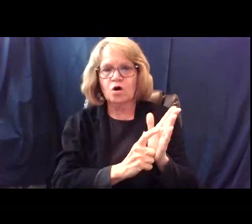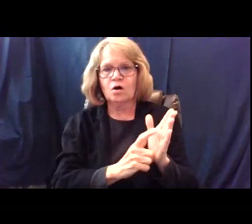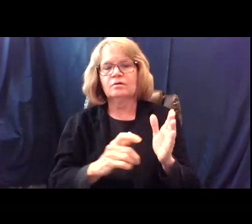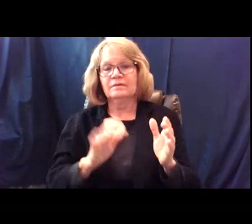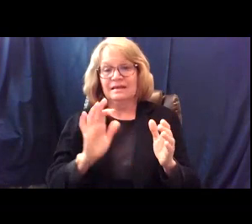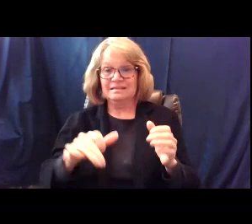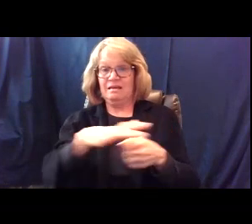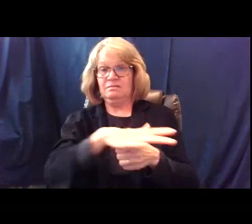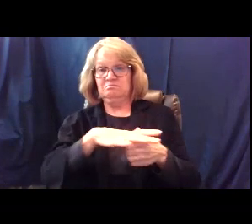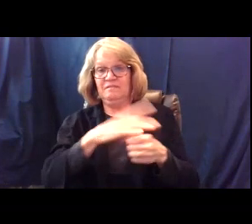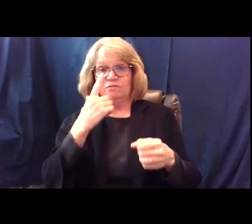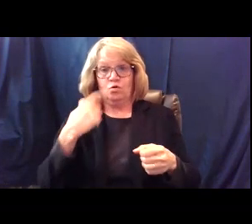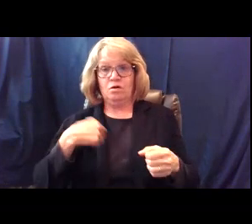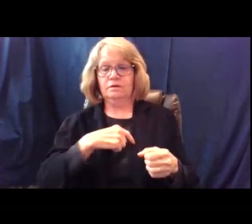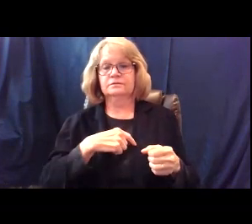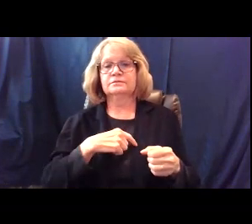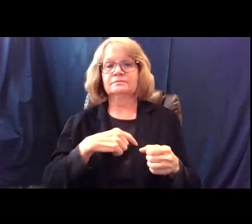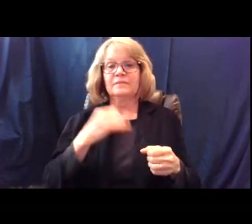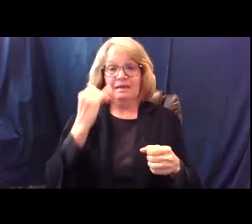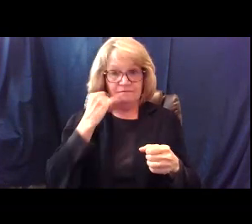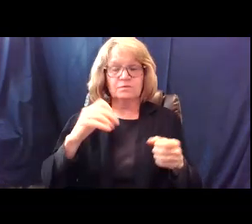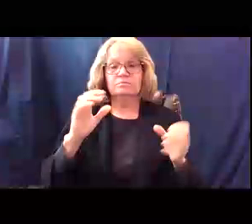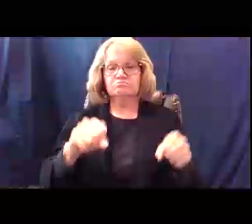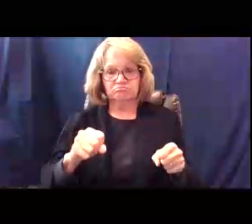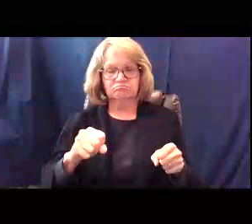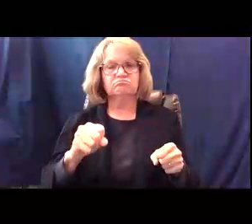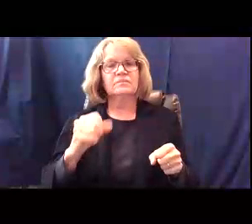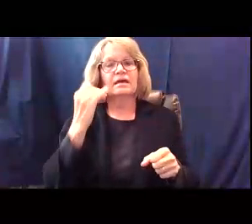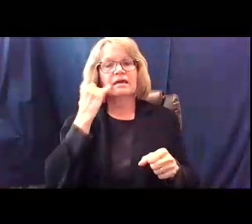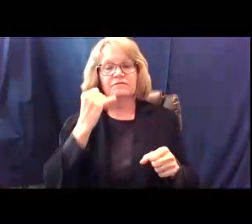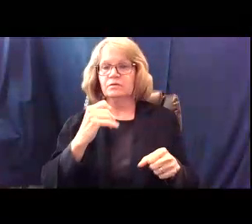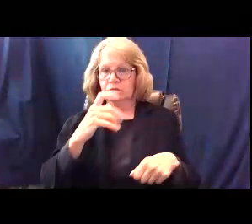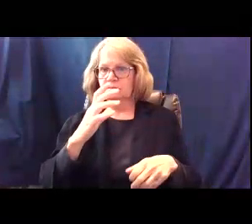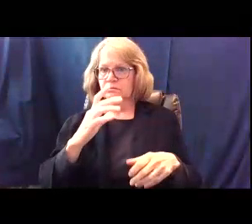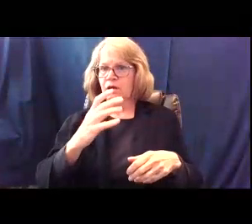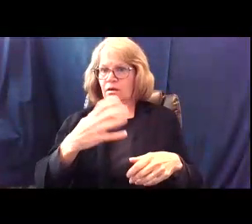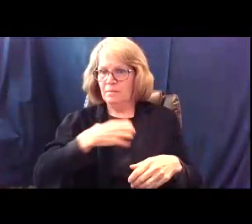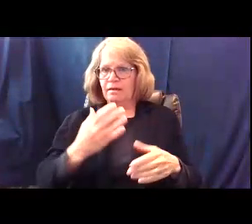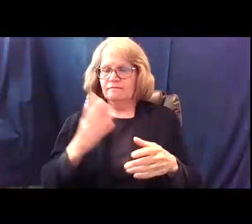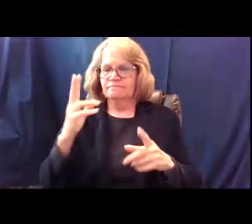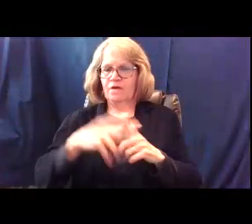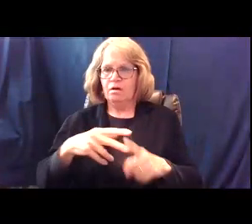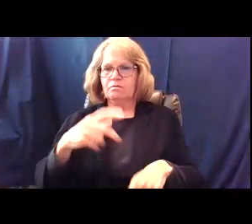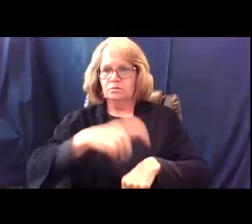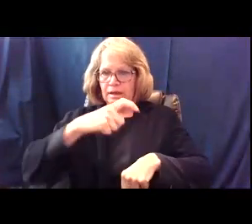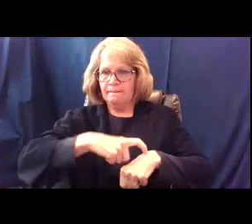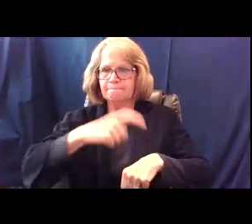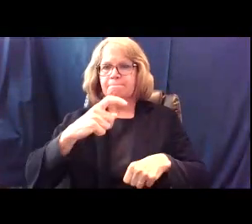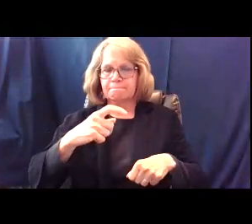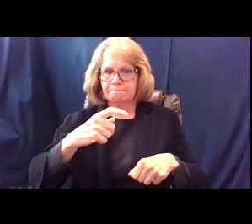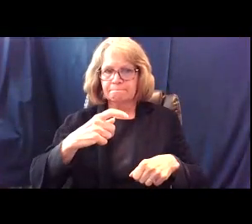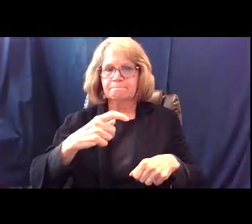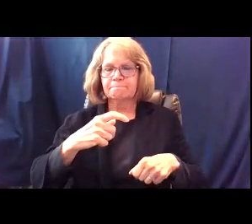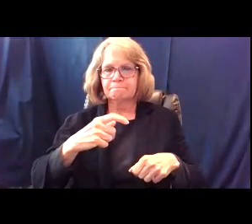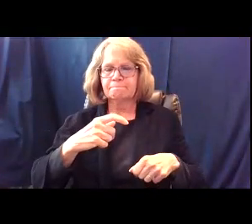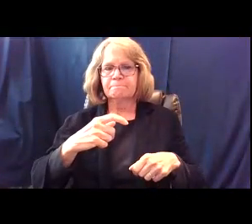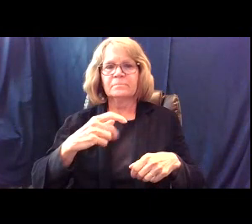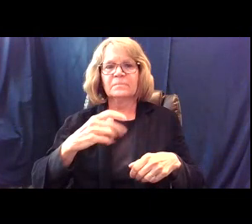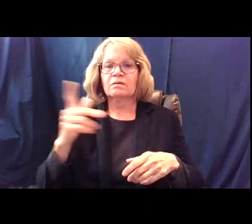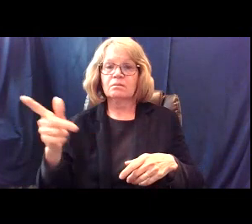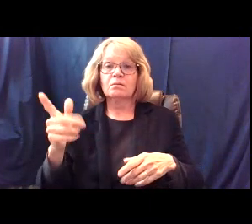us? But if it is found to be jurisdictional and it is a timely complaint, then the intake team will help the person